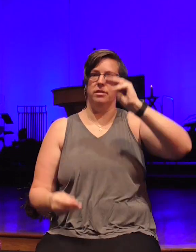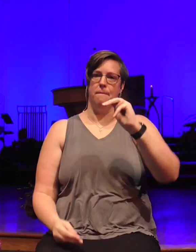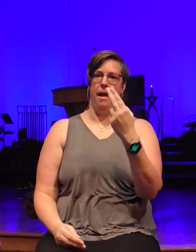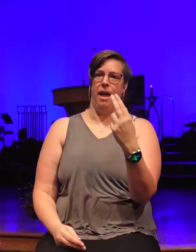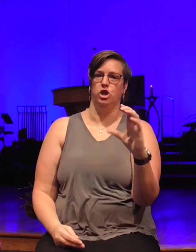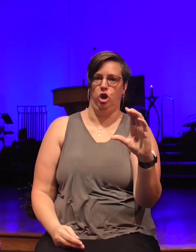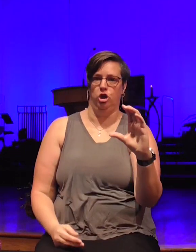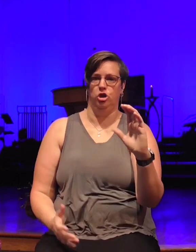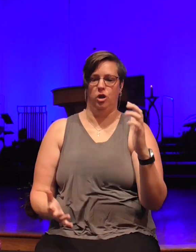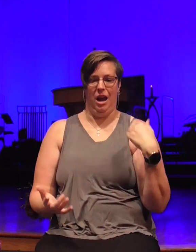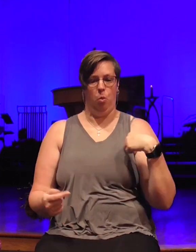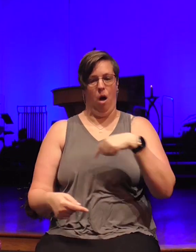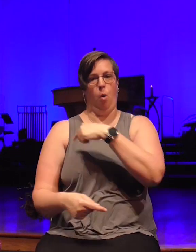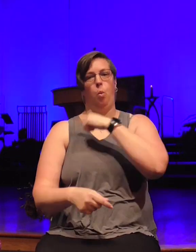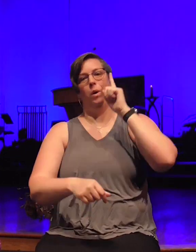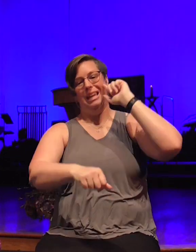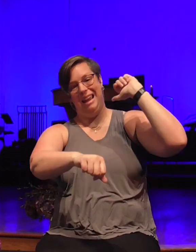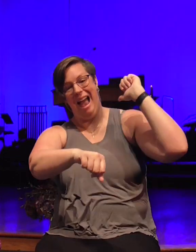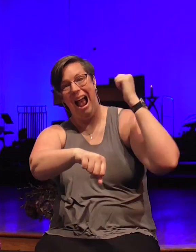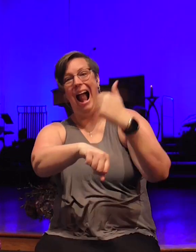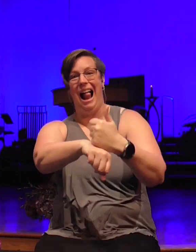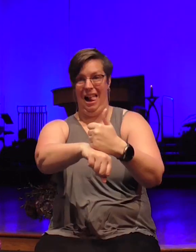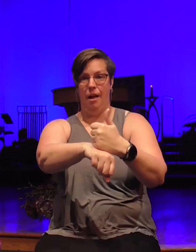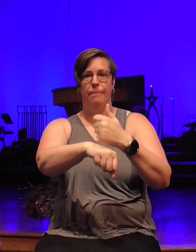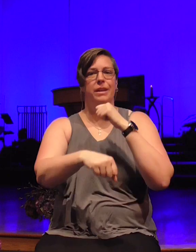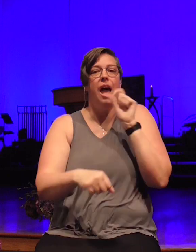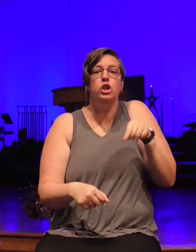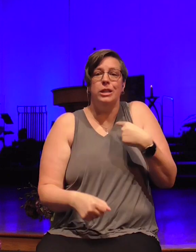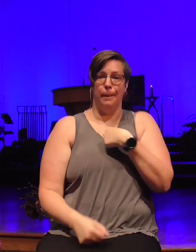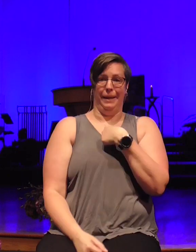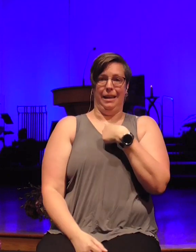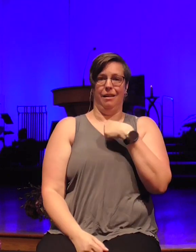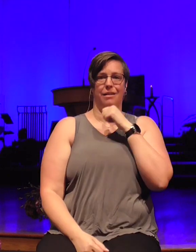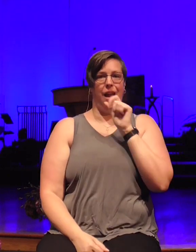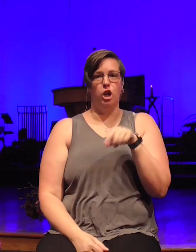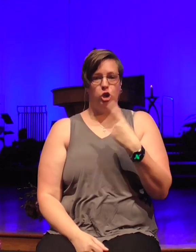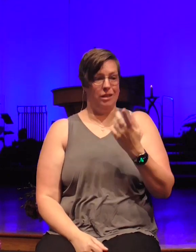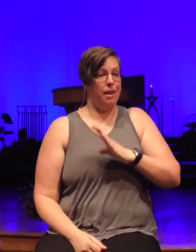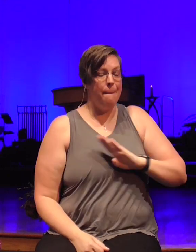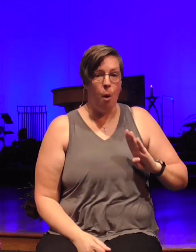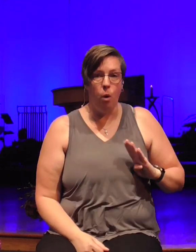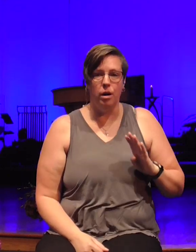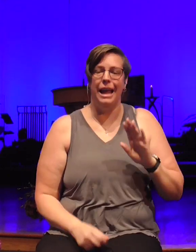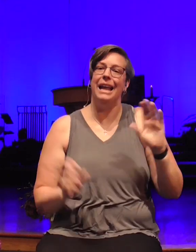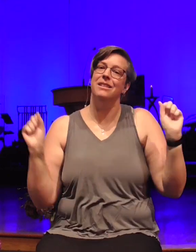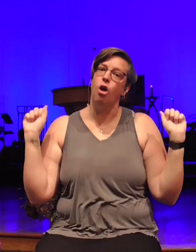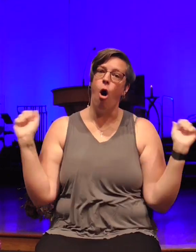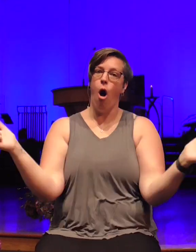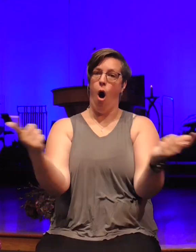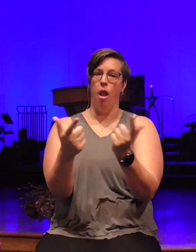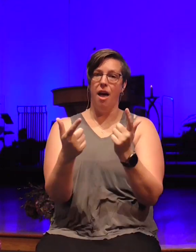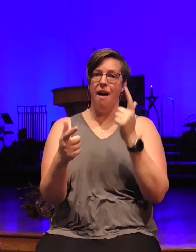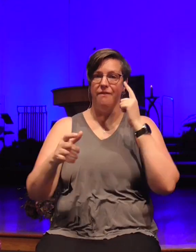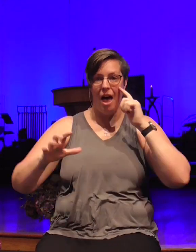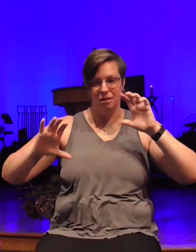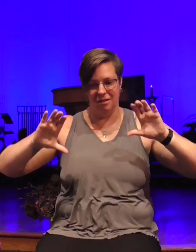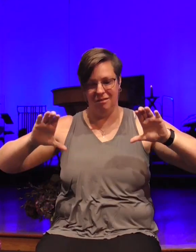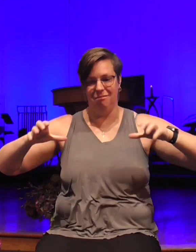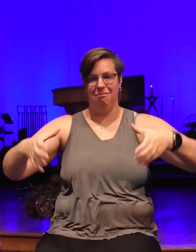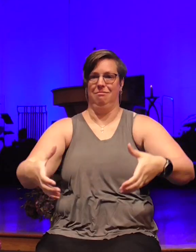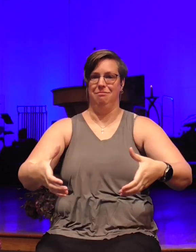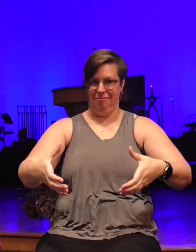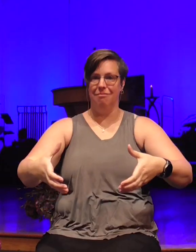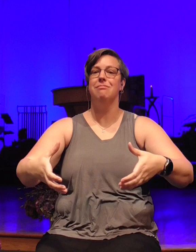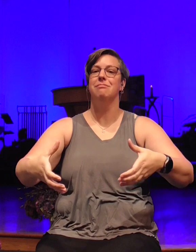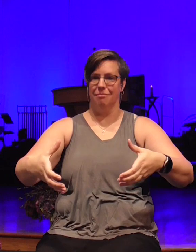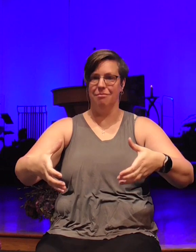It's not just me or Josh or our practitioners or the board. It's all of us together coming here, being a